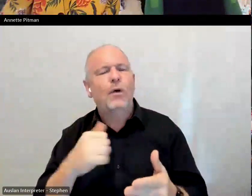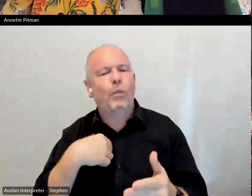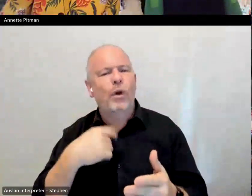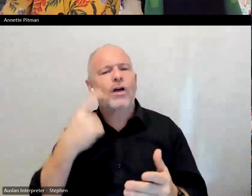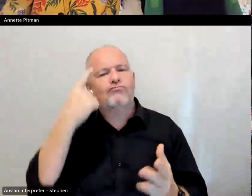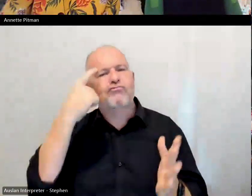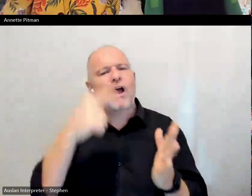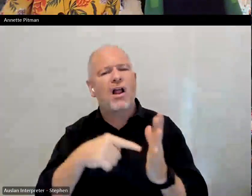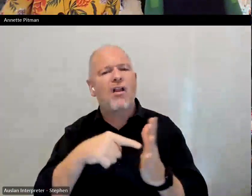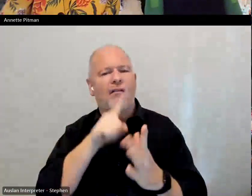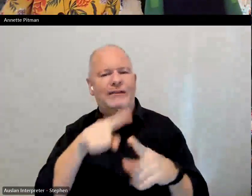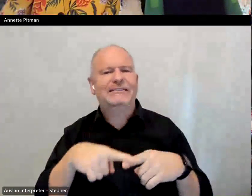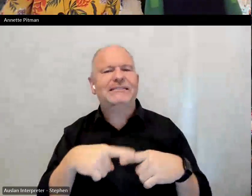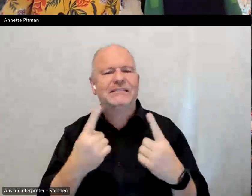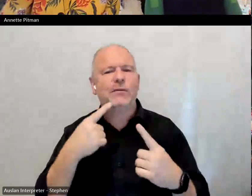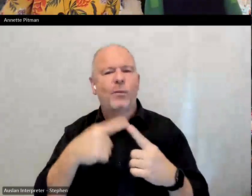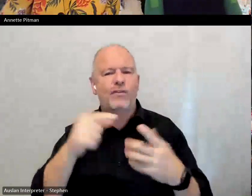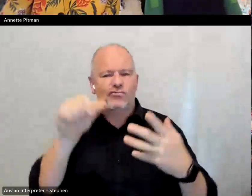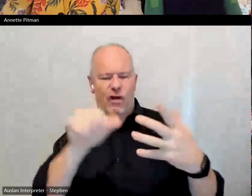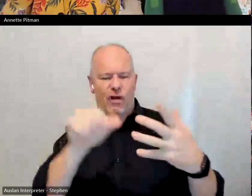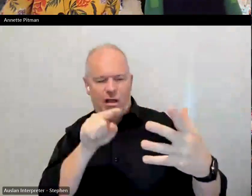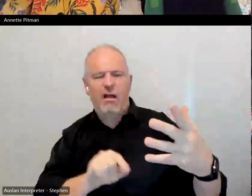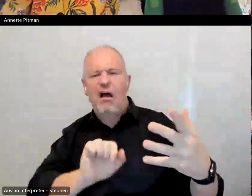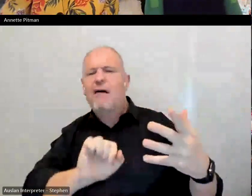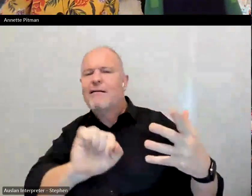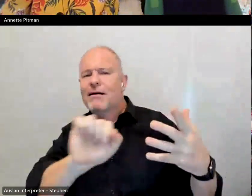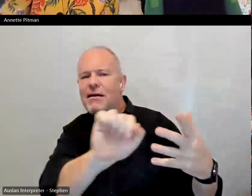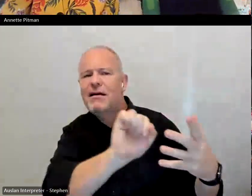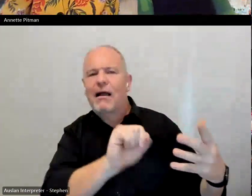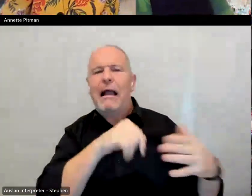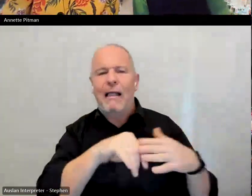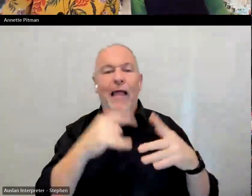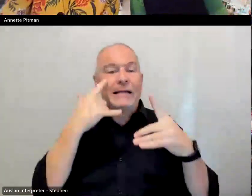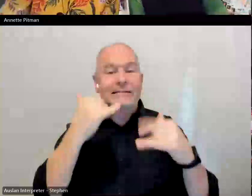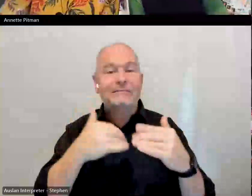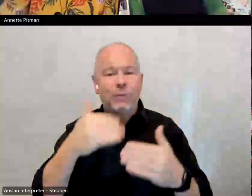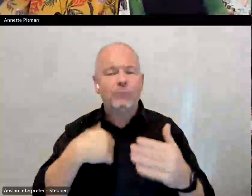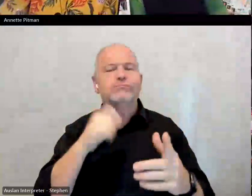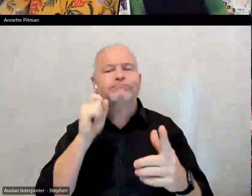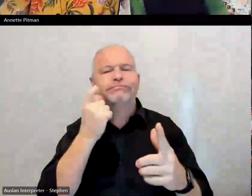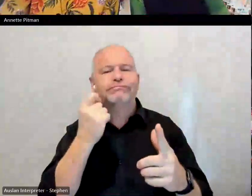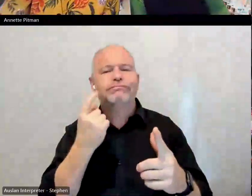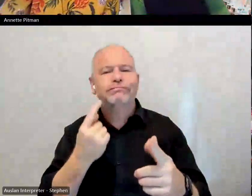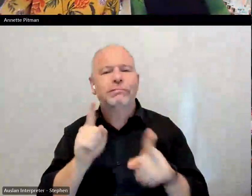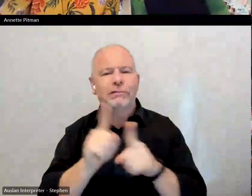that difference in the criteria as well as within the assessment process.